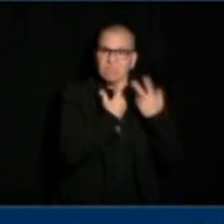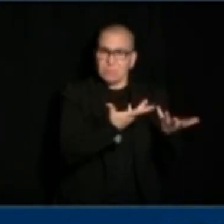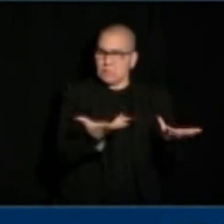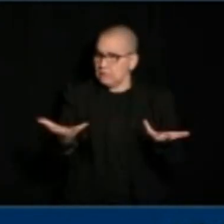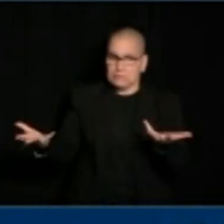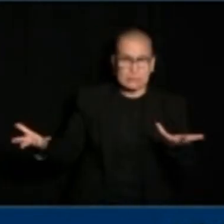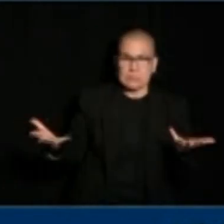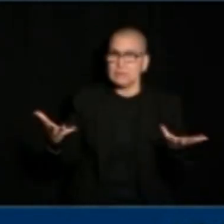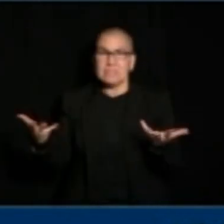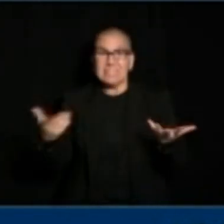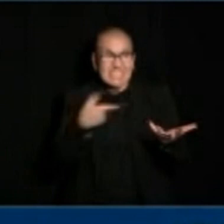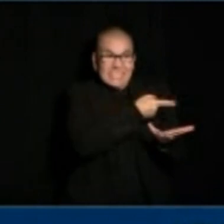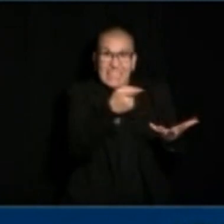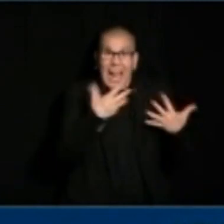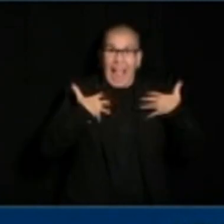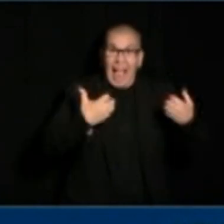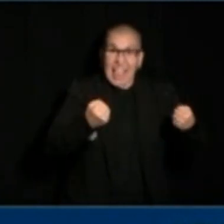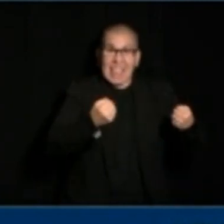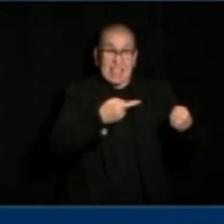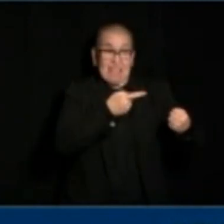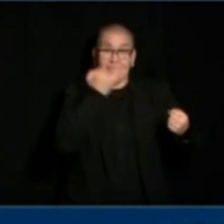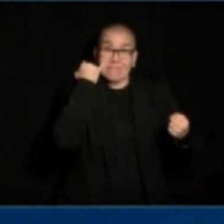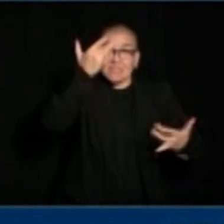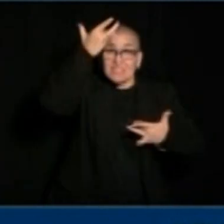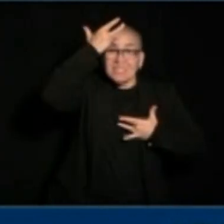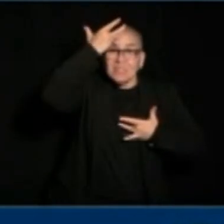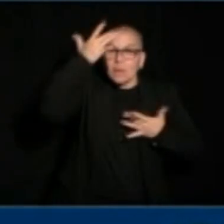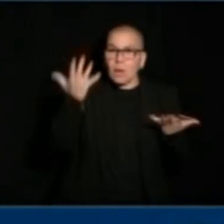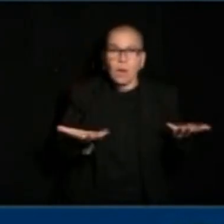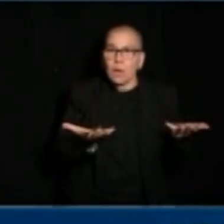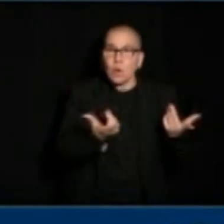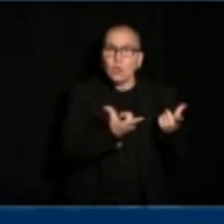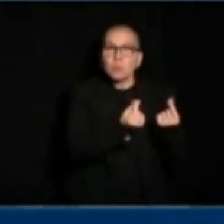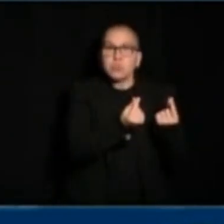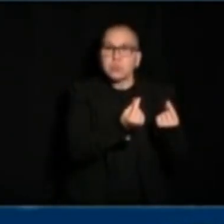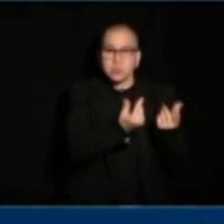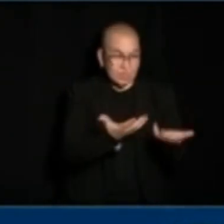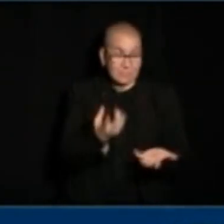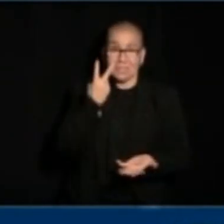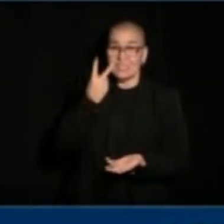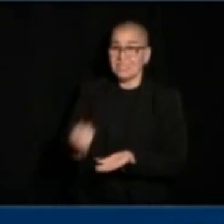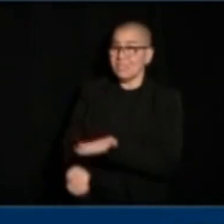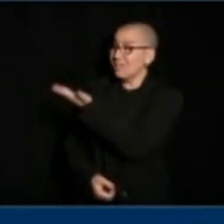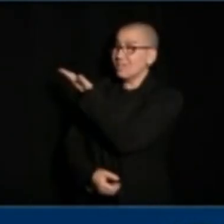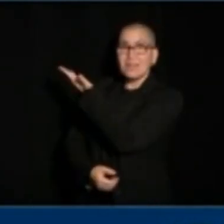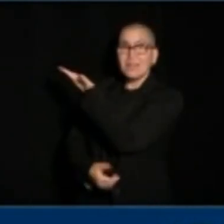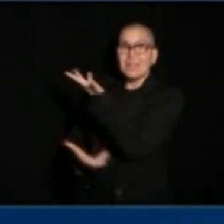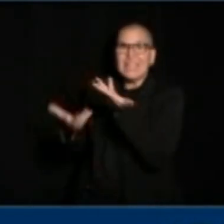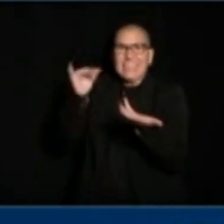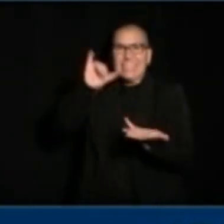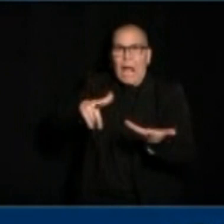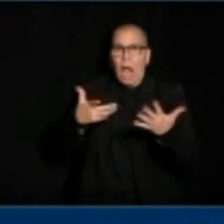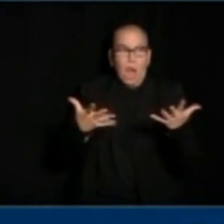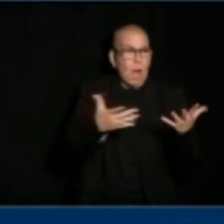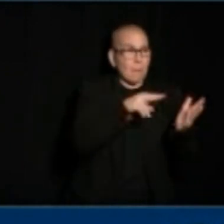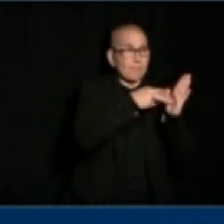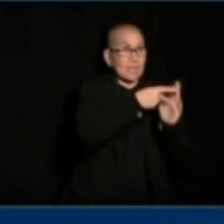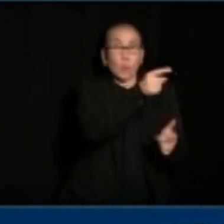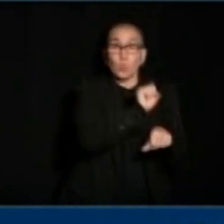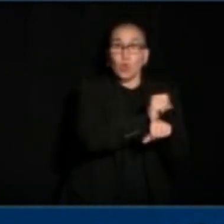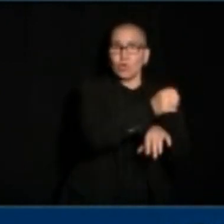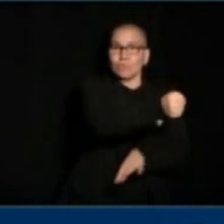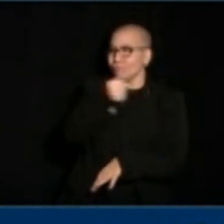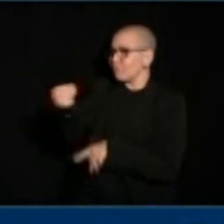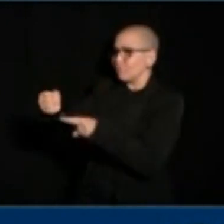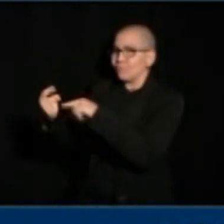their hospitals. They're getting sick in their communities and community spread. So here's why it matters. Those